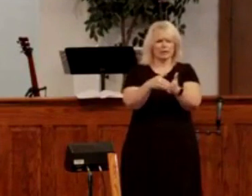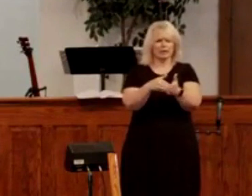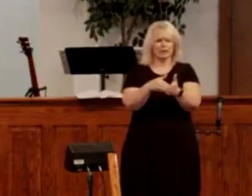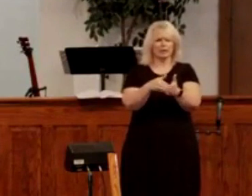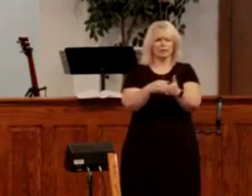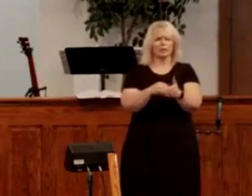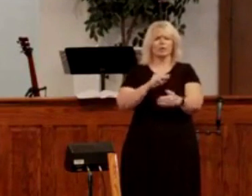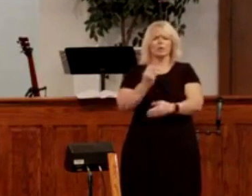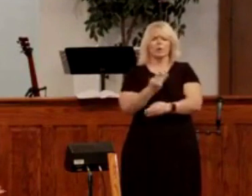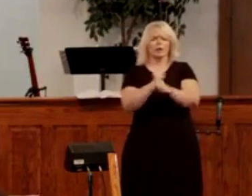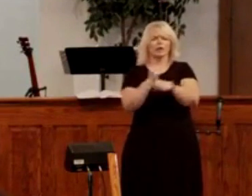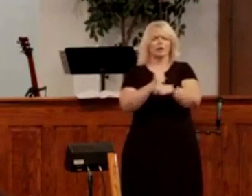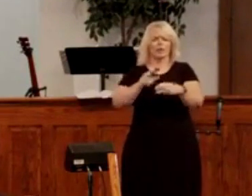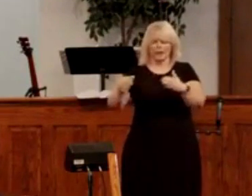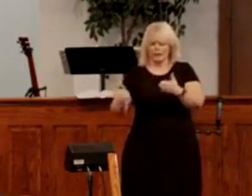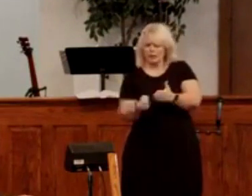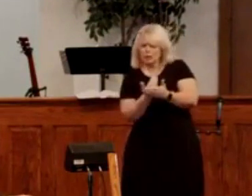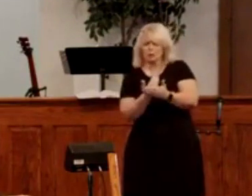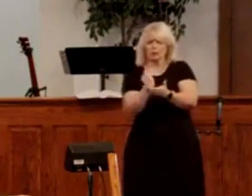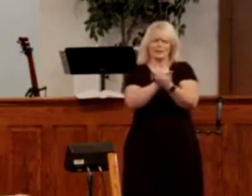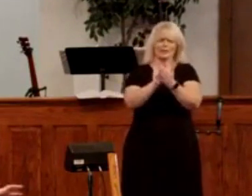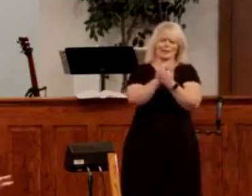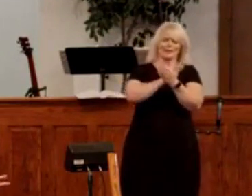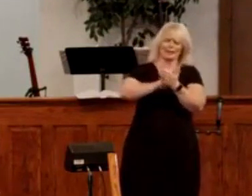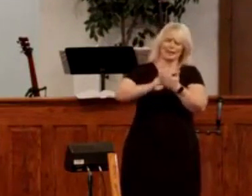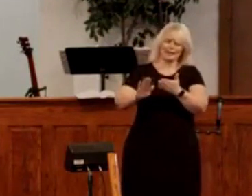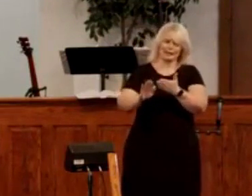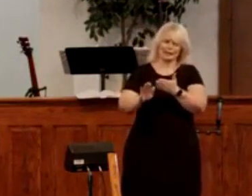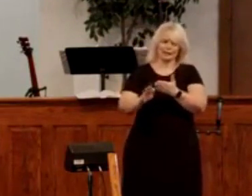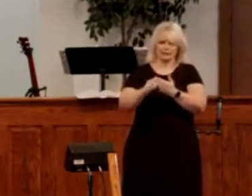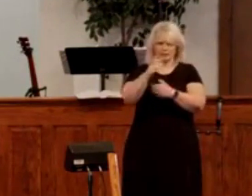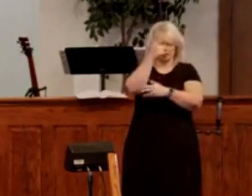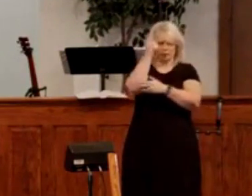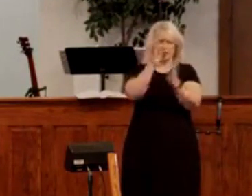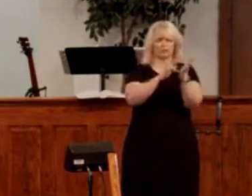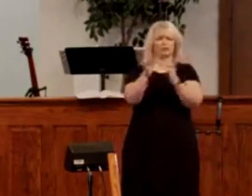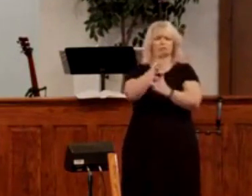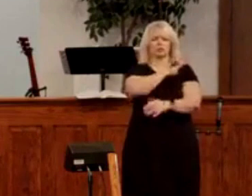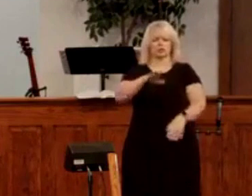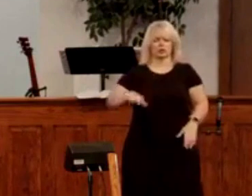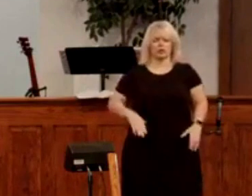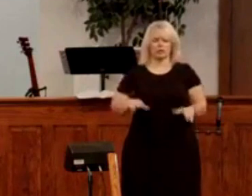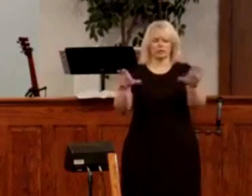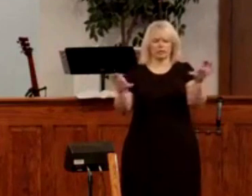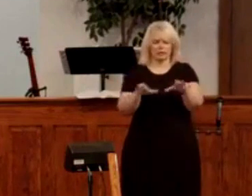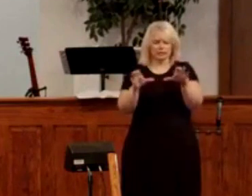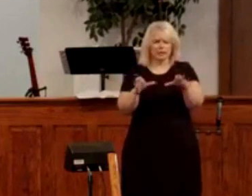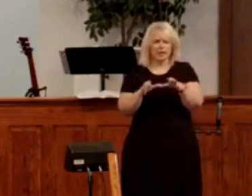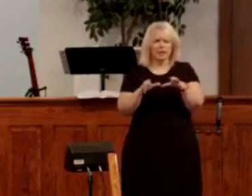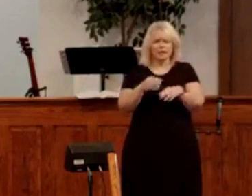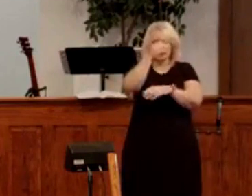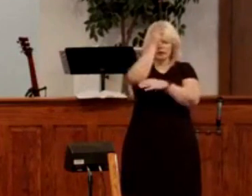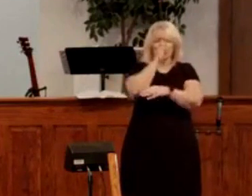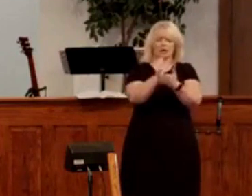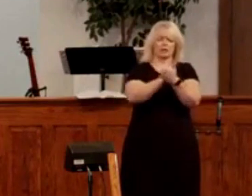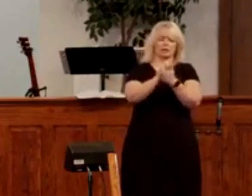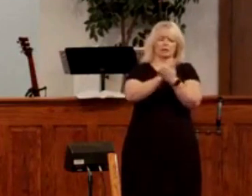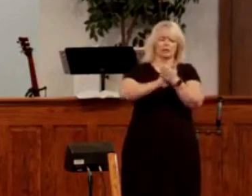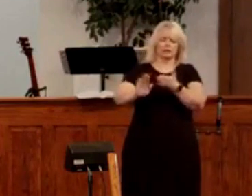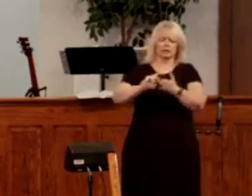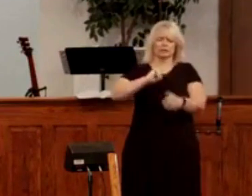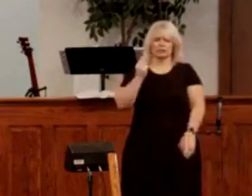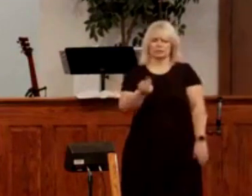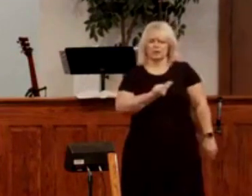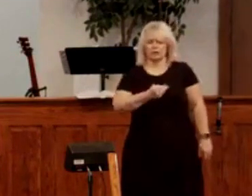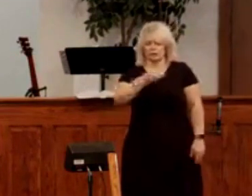are made new. We are cleansed because of what Jesus Christ has done for us. God cleanses us. God gave